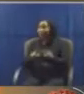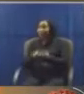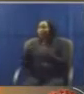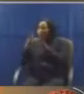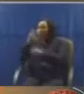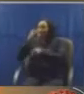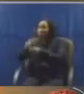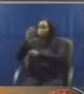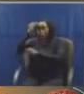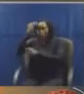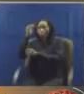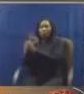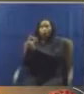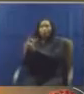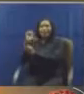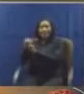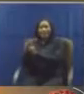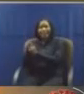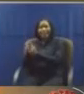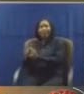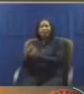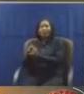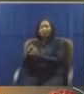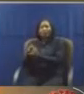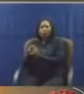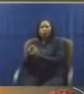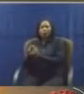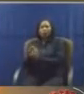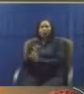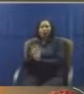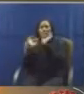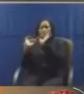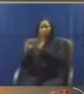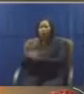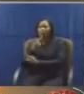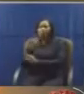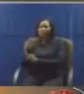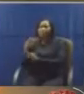institutions are not actually adequately responding to them. Thank you very much.